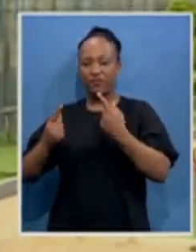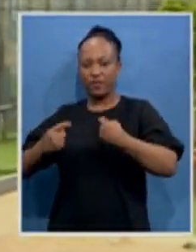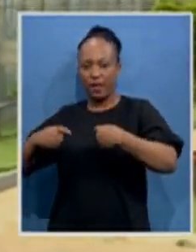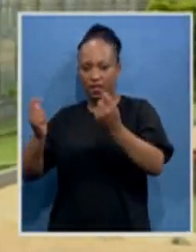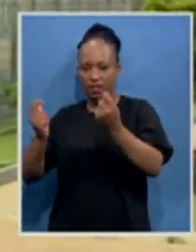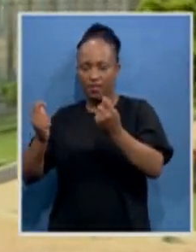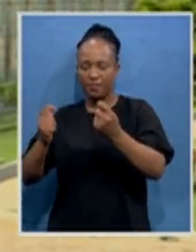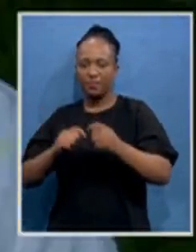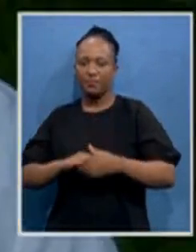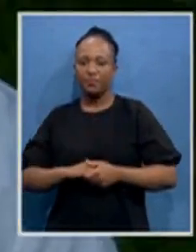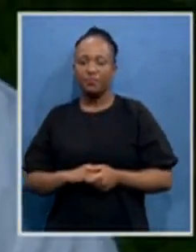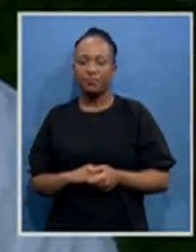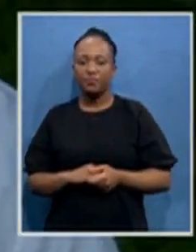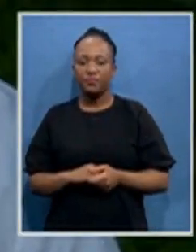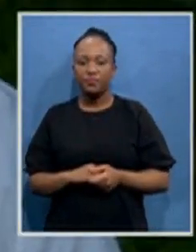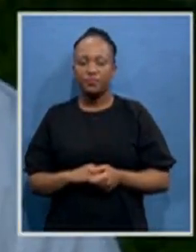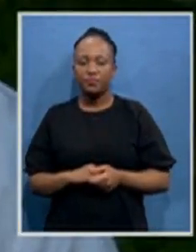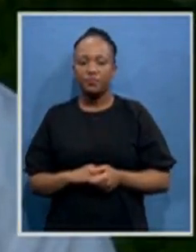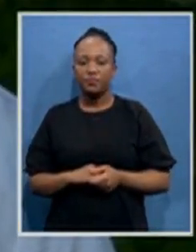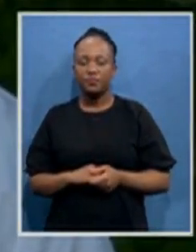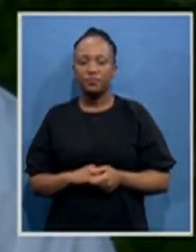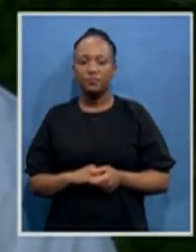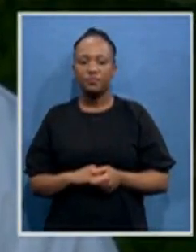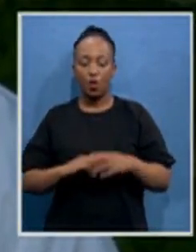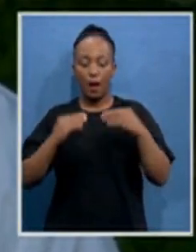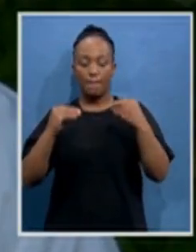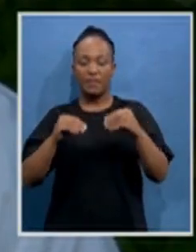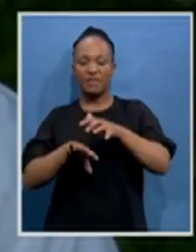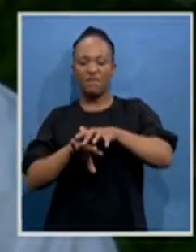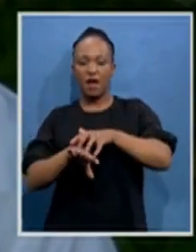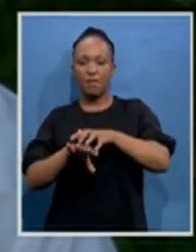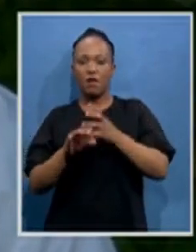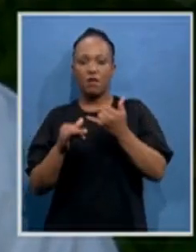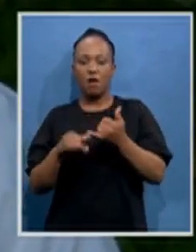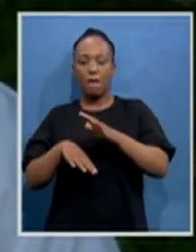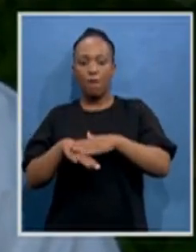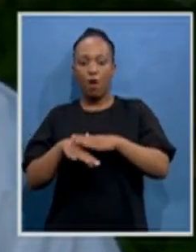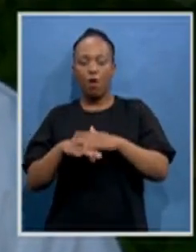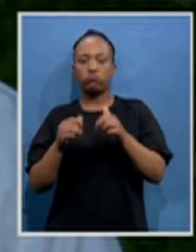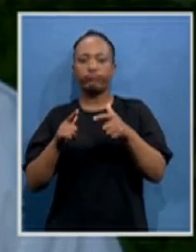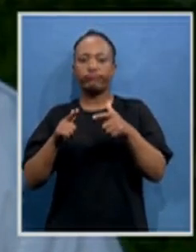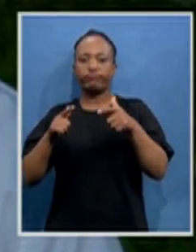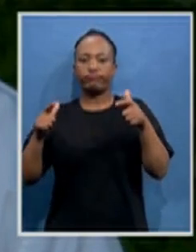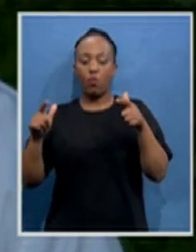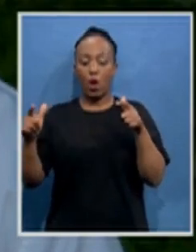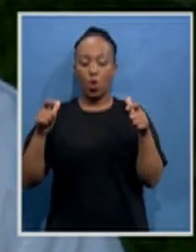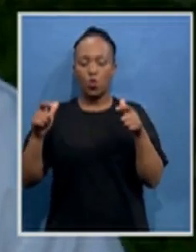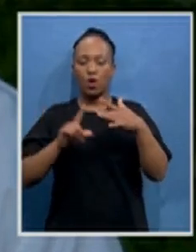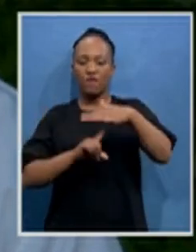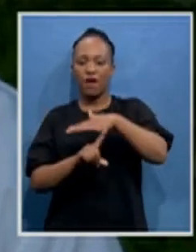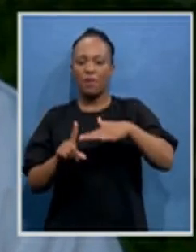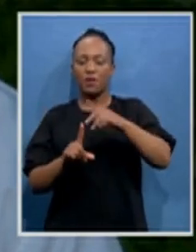is about getting a maximum production out of controlled environment farming, and